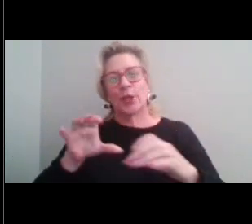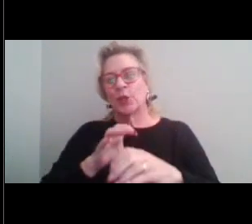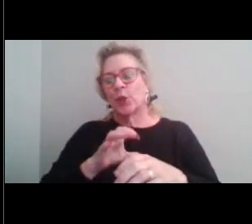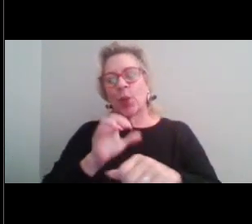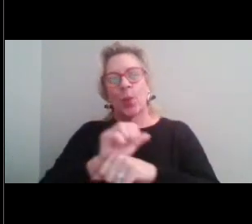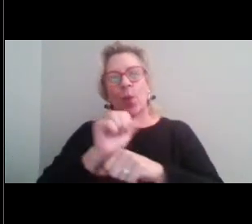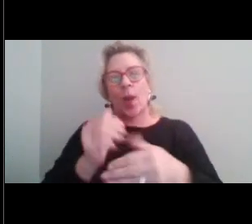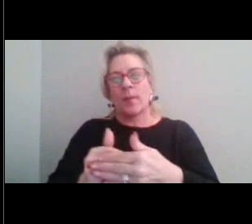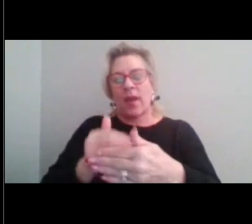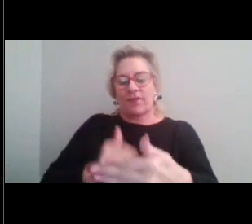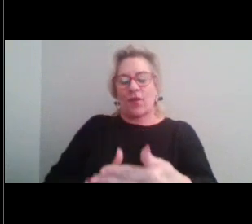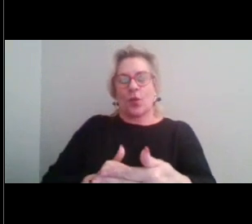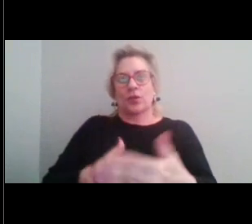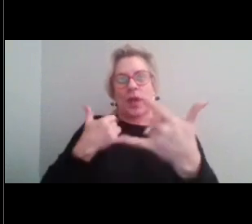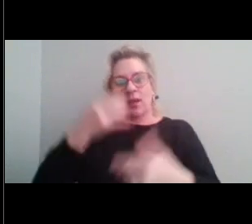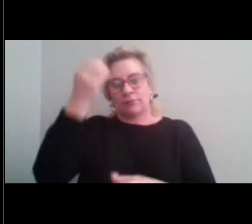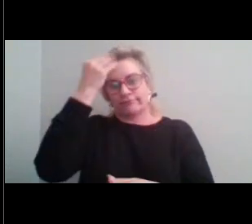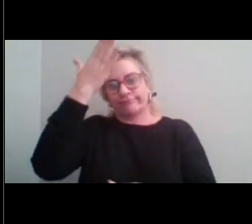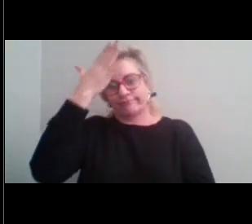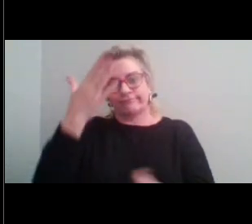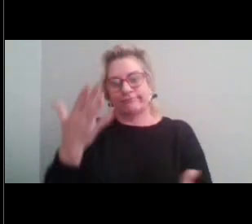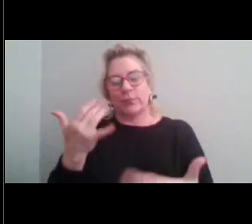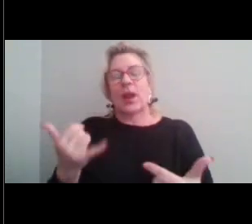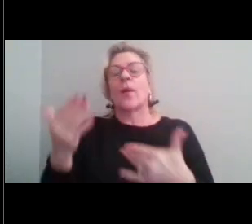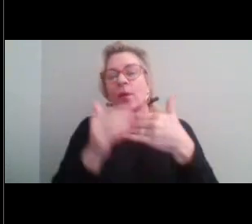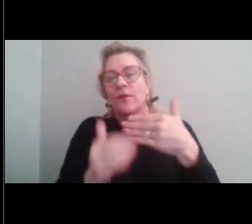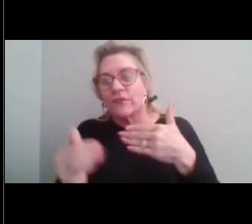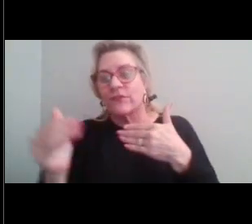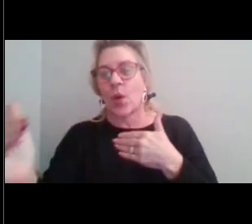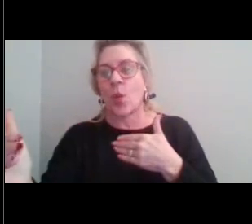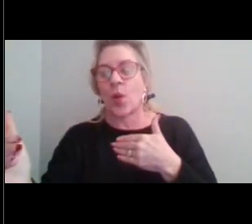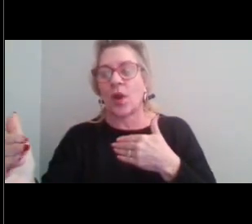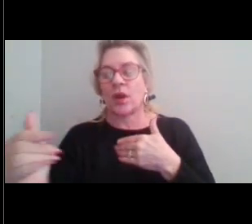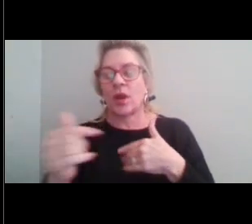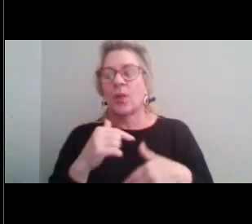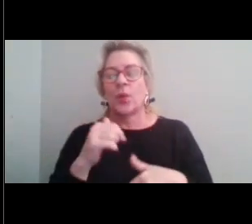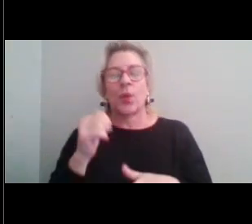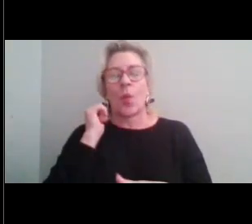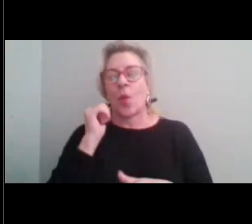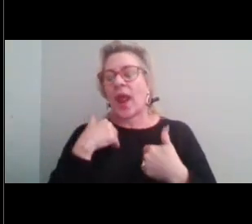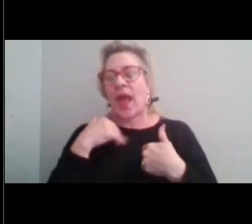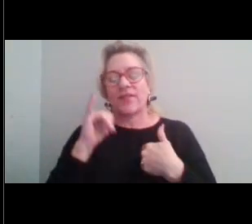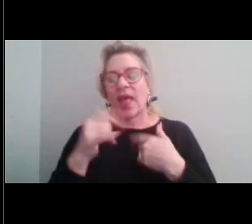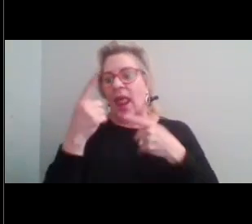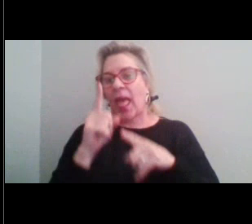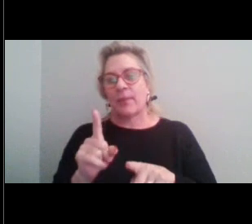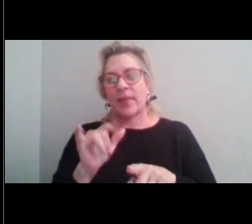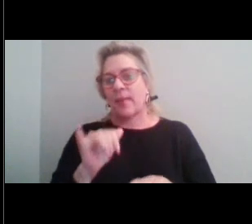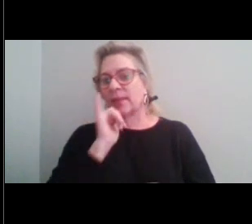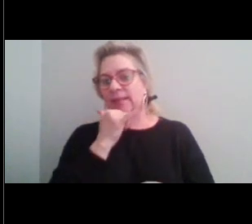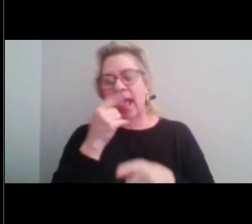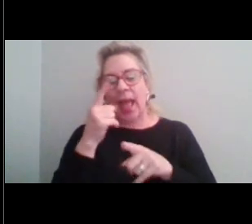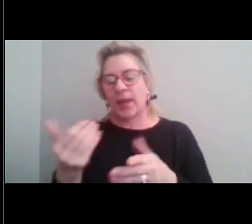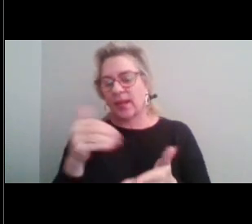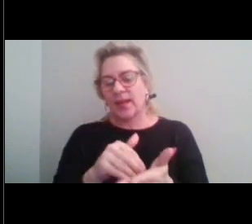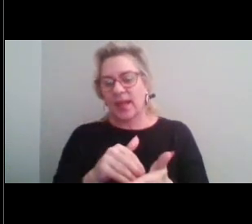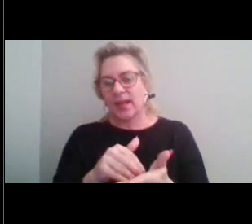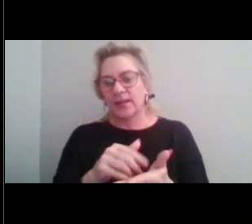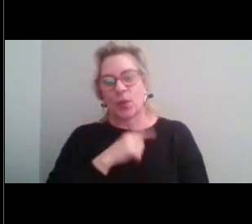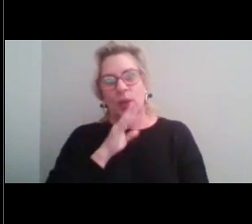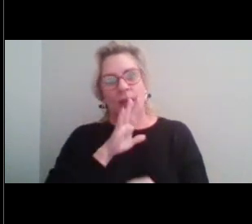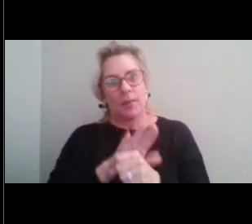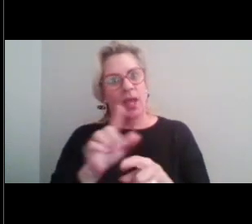fundamental lesson learned for us. And as we go forward on these extension projects, we will not make that mistake again. And so we're committed to